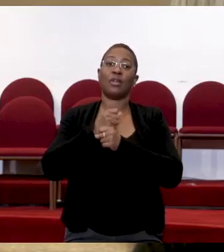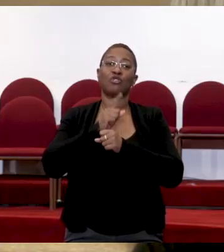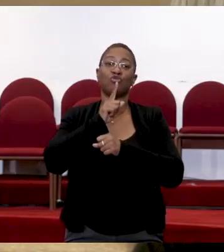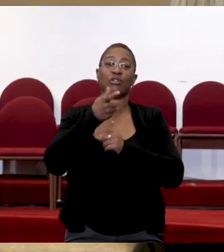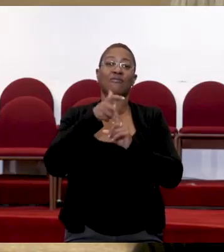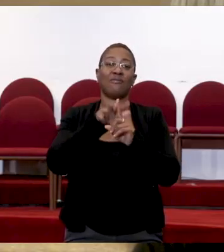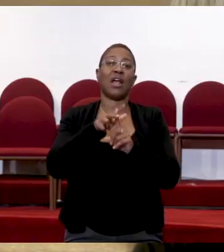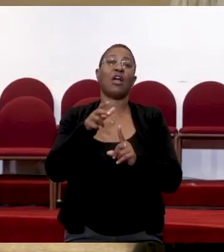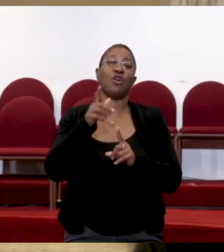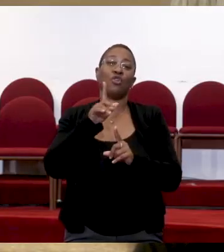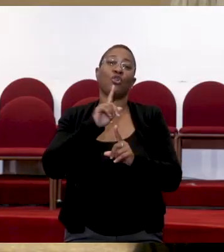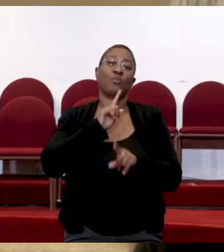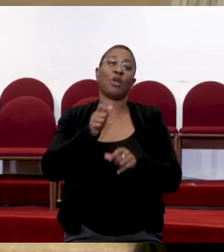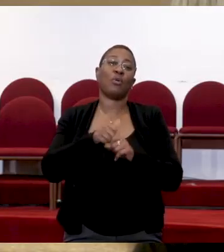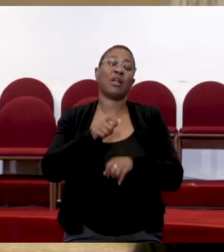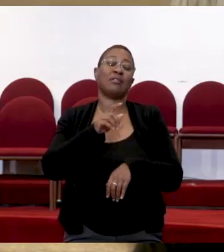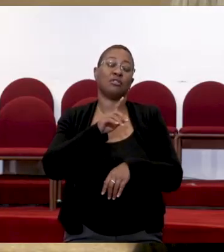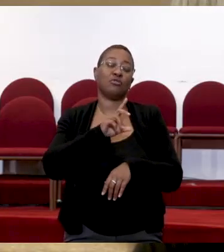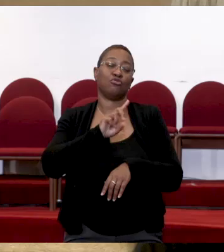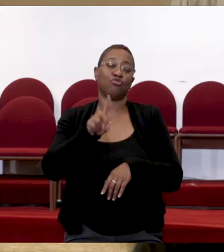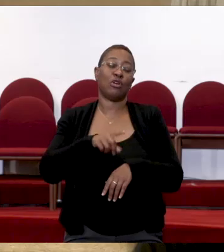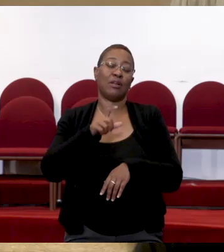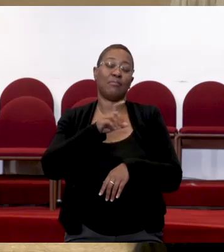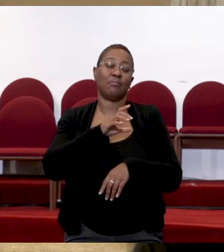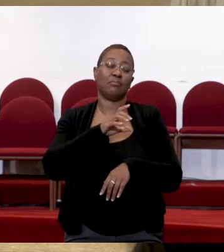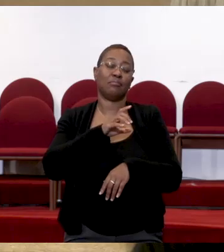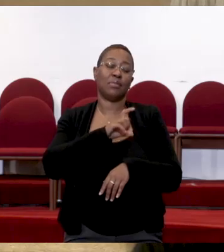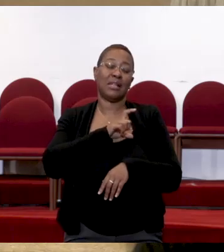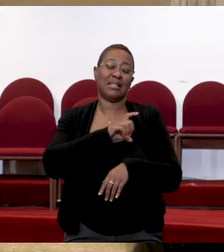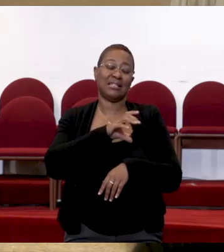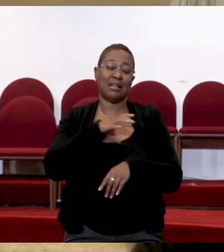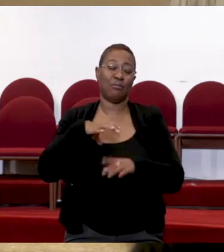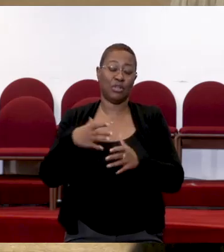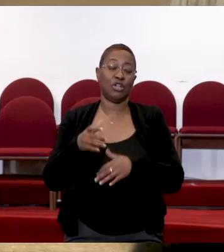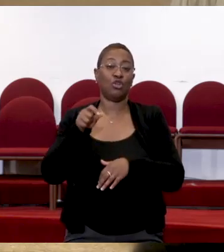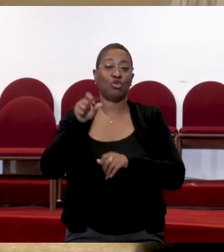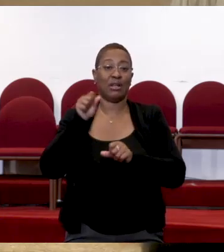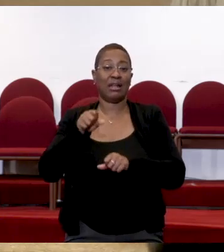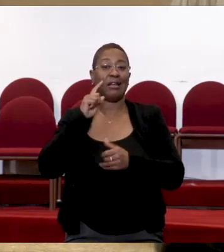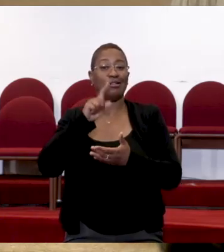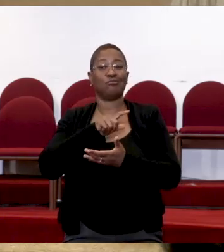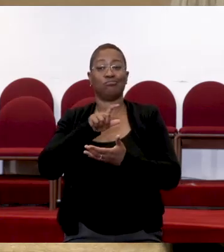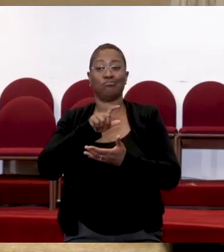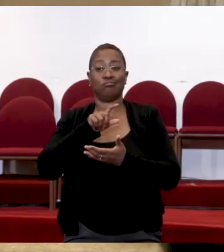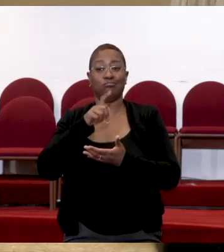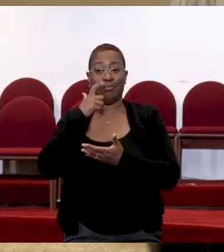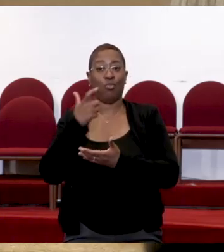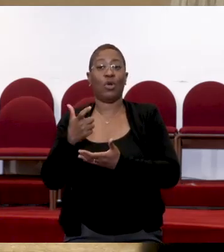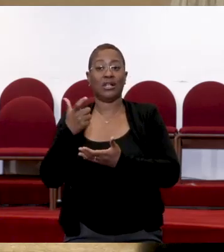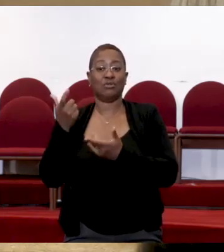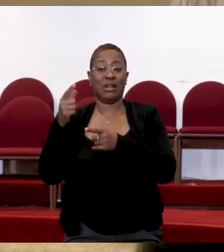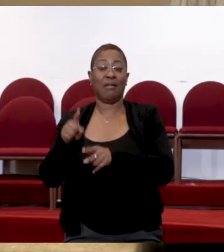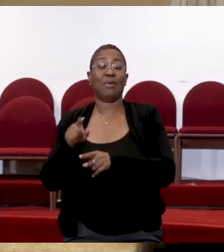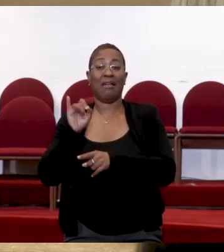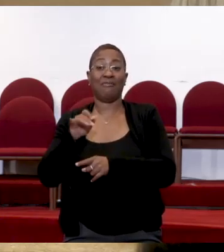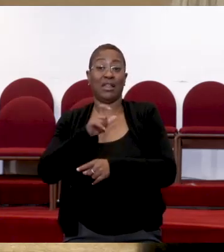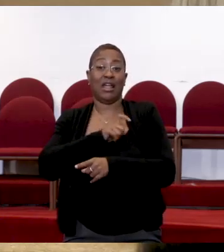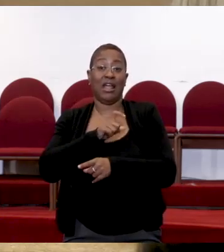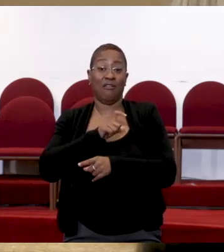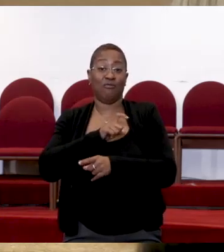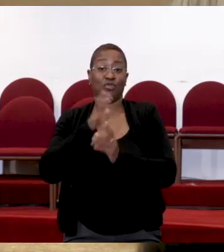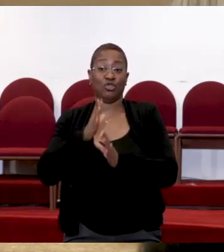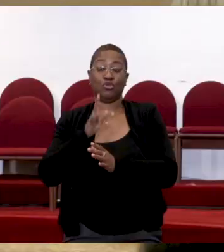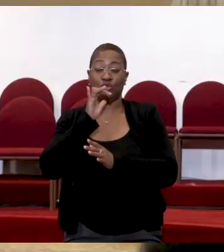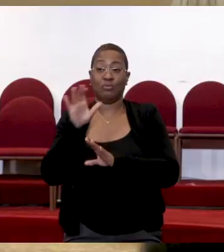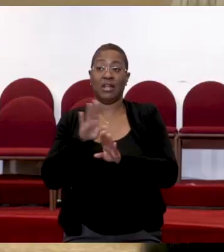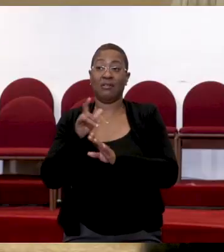complaint with the police commission. You'll be able to look at the record of the interaction, and if the officer acted